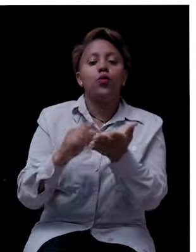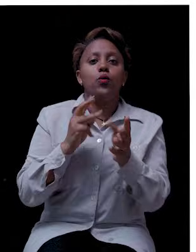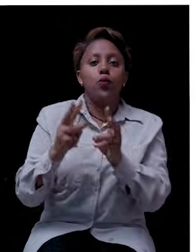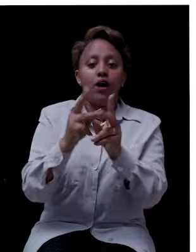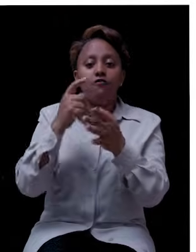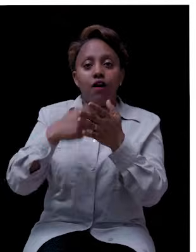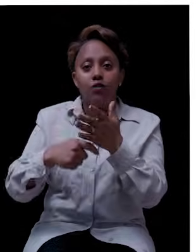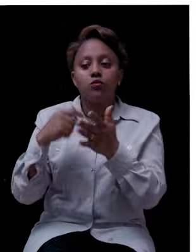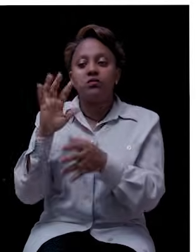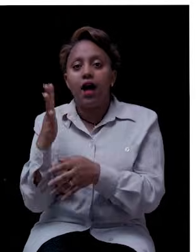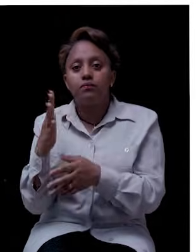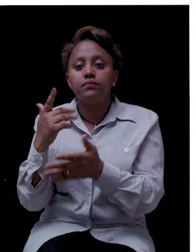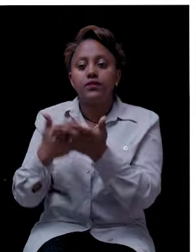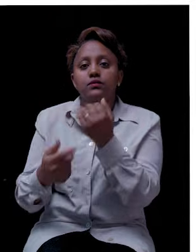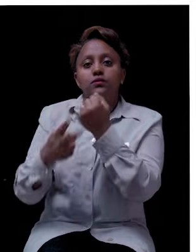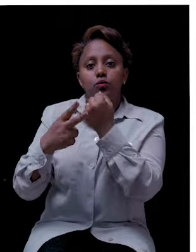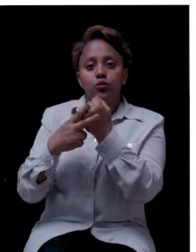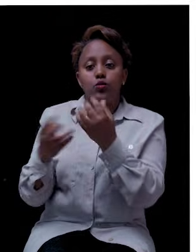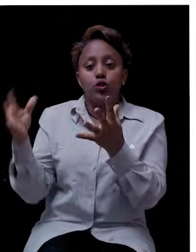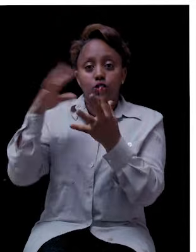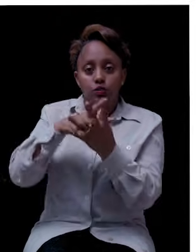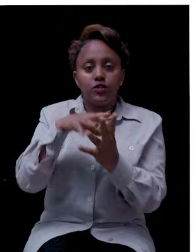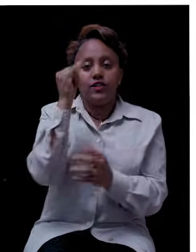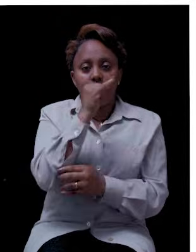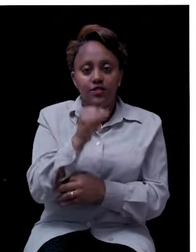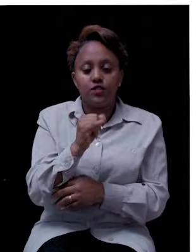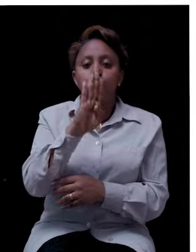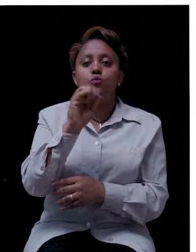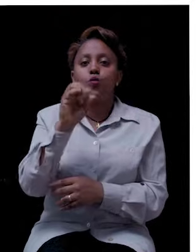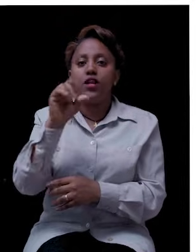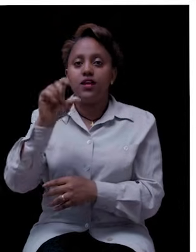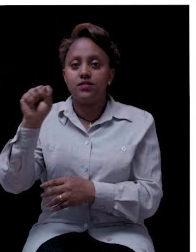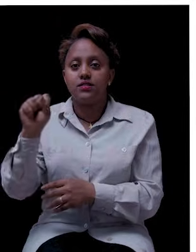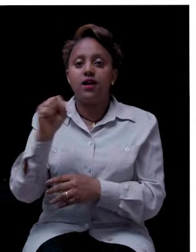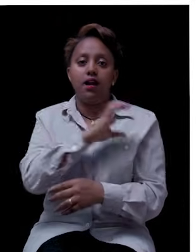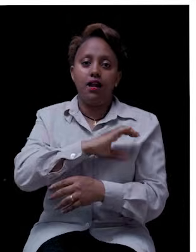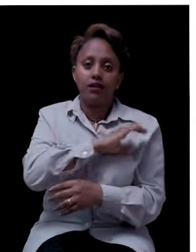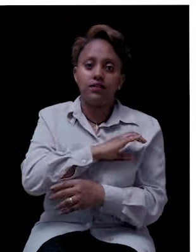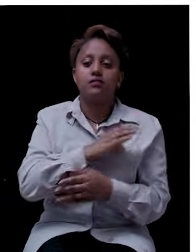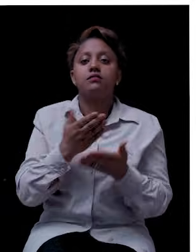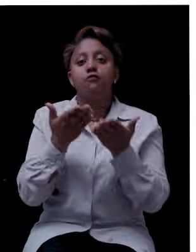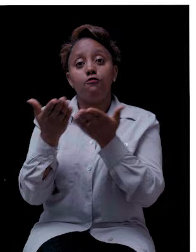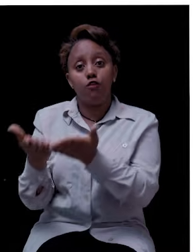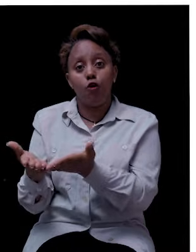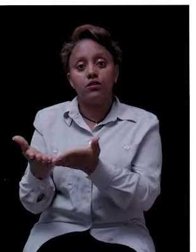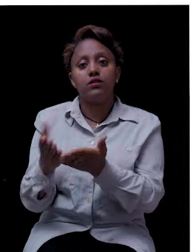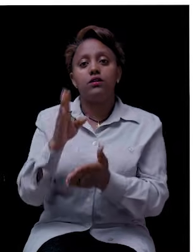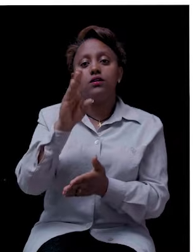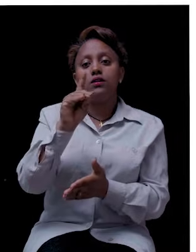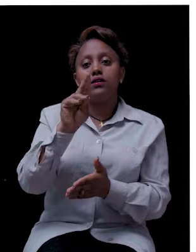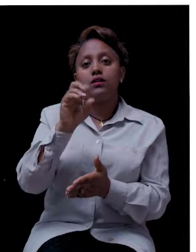type can be stored, which will include integers, booleans, characters, float, double,